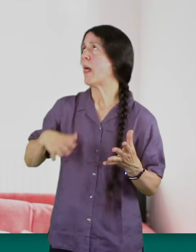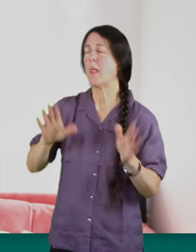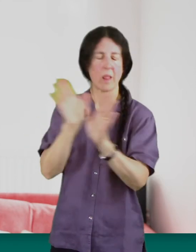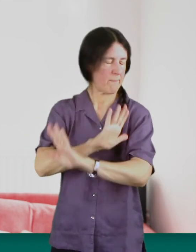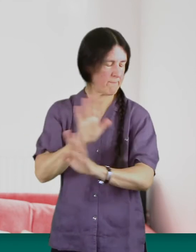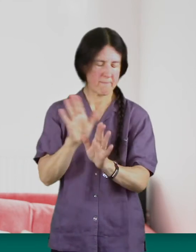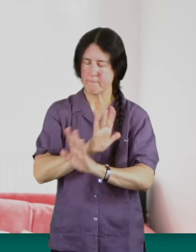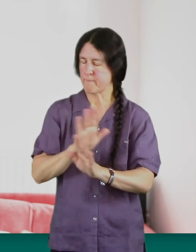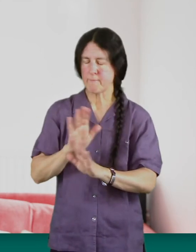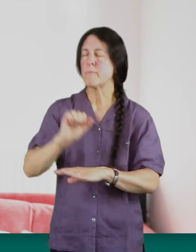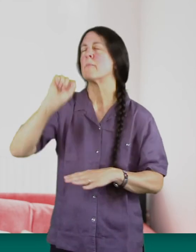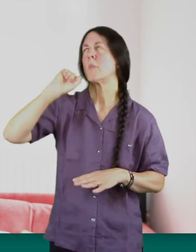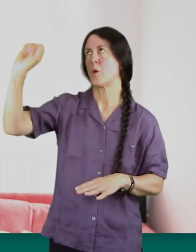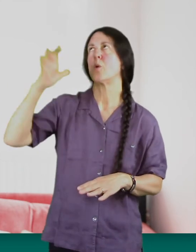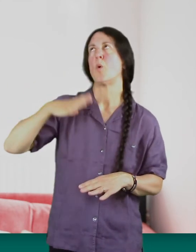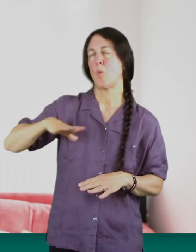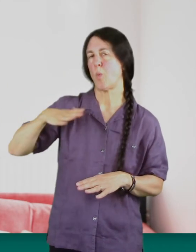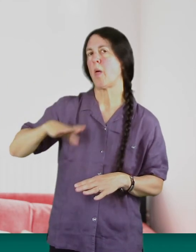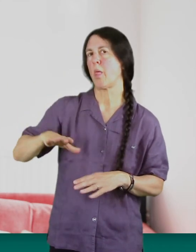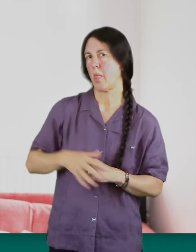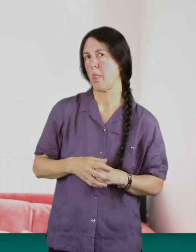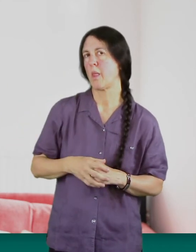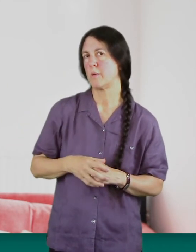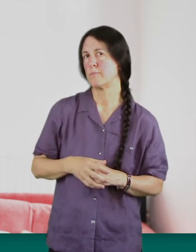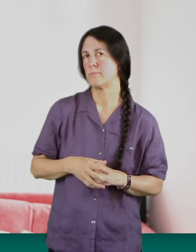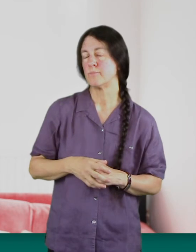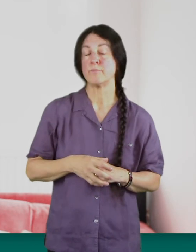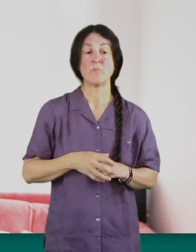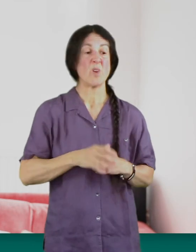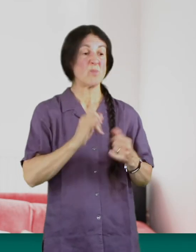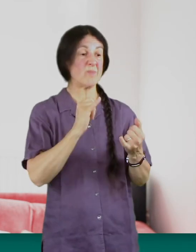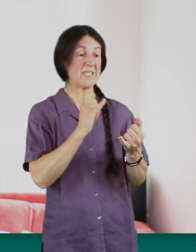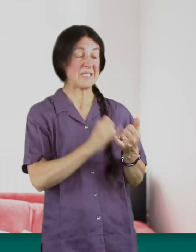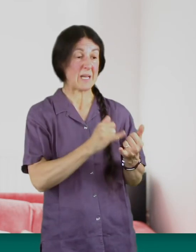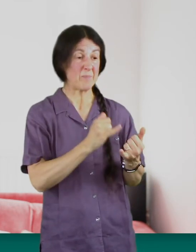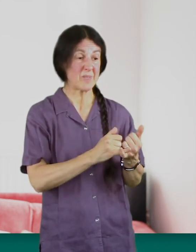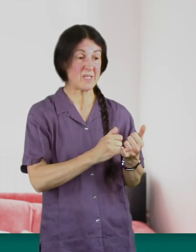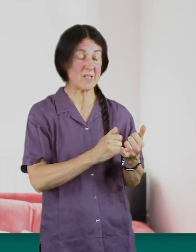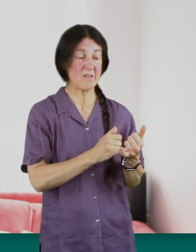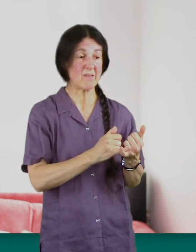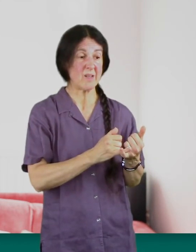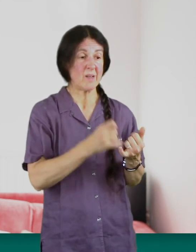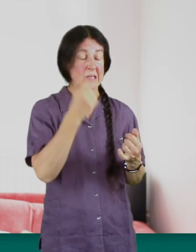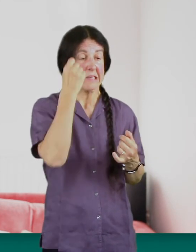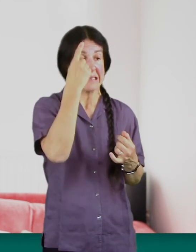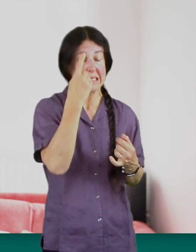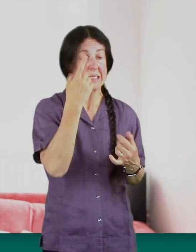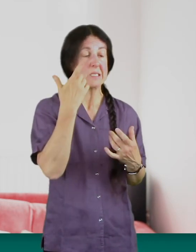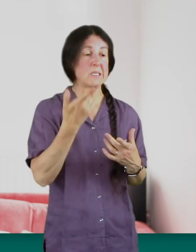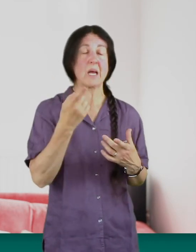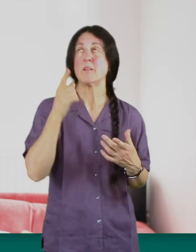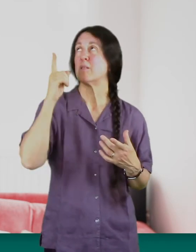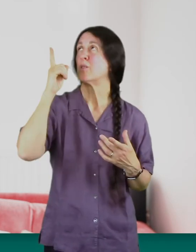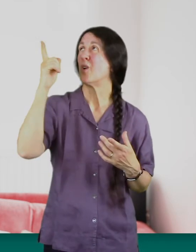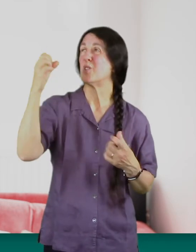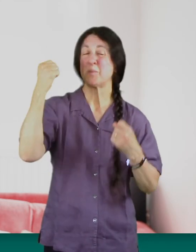In the end, Samson is operating from a place of scarcity, an idea that there is a limit to